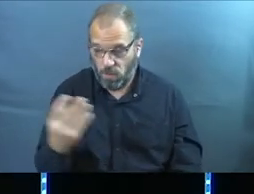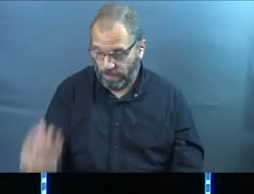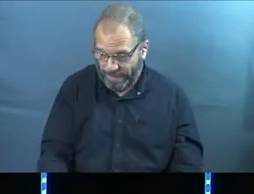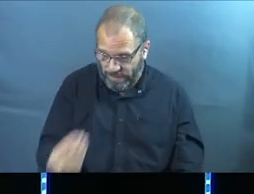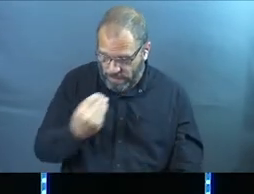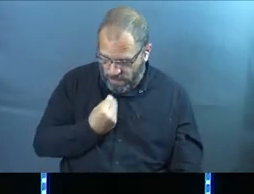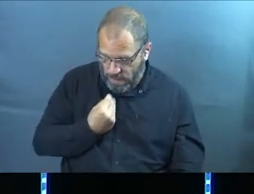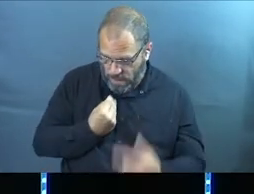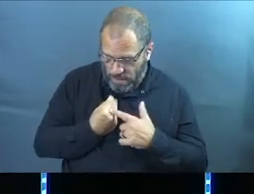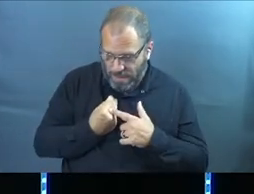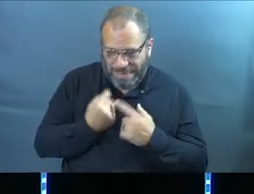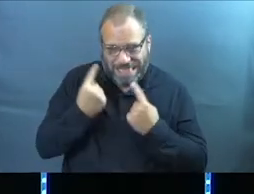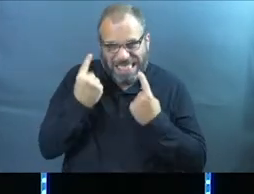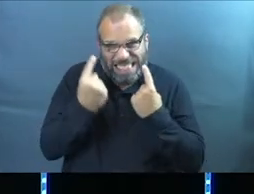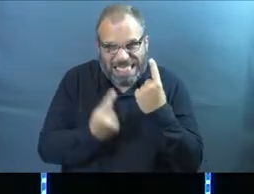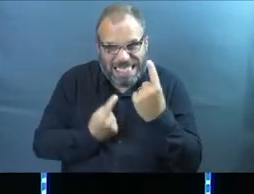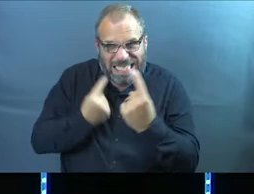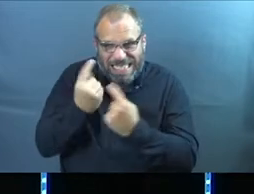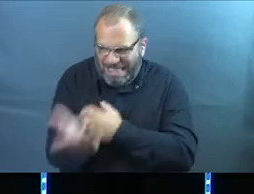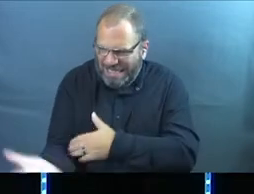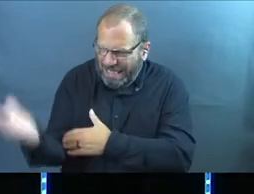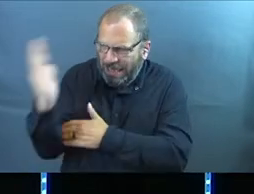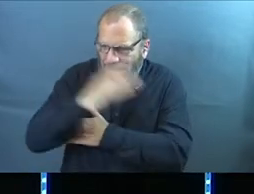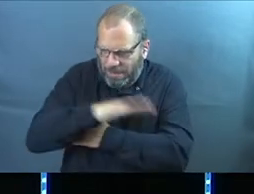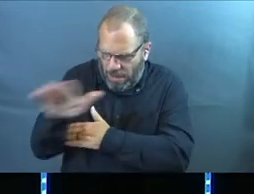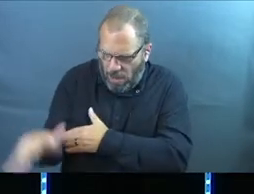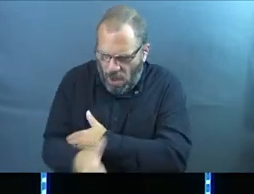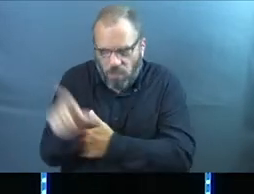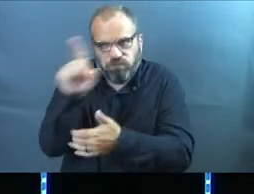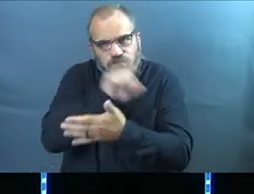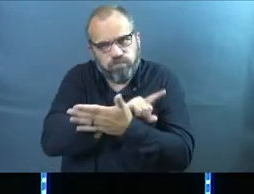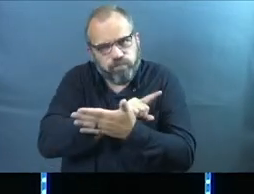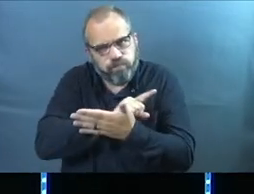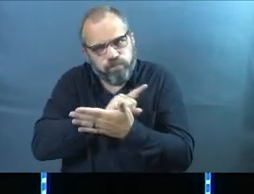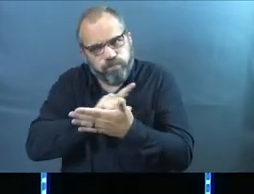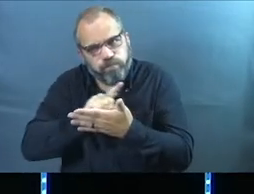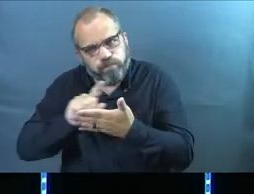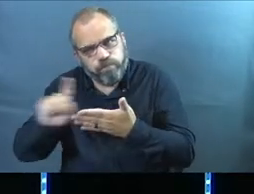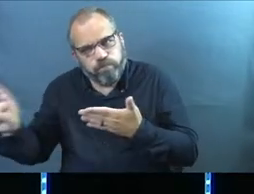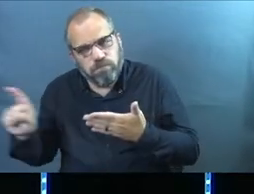me, I meditate on it day and night, all week long.